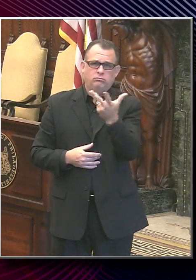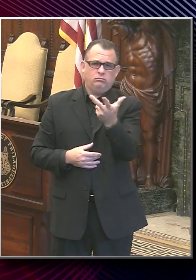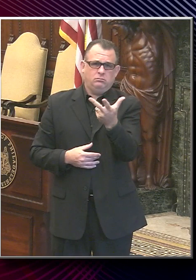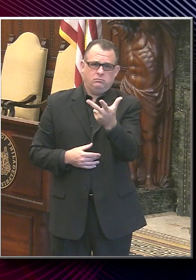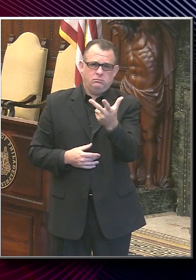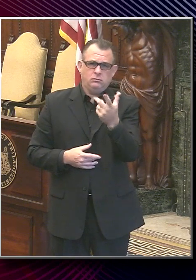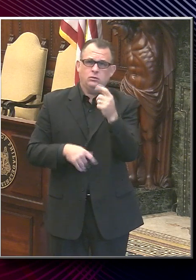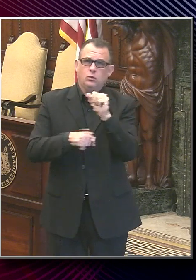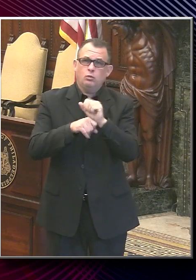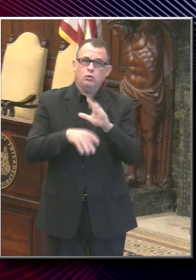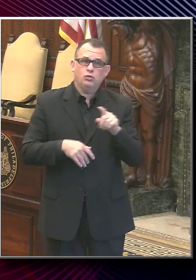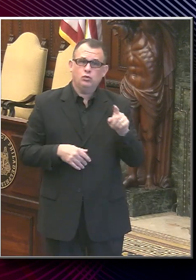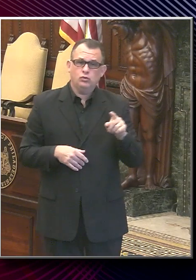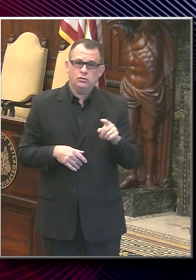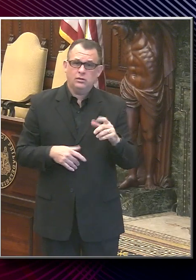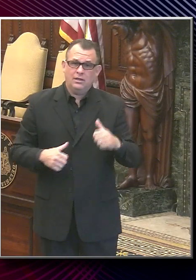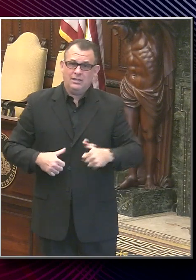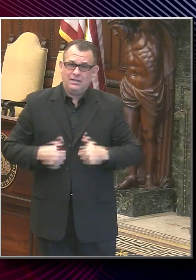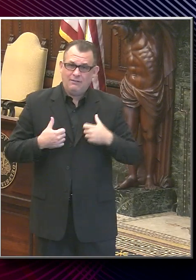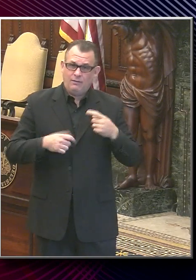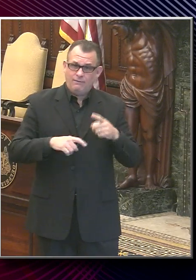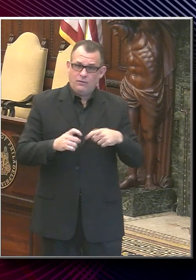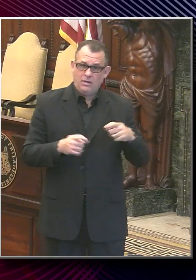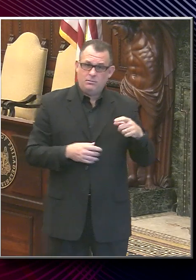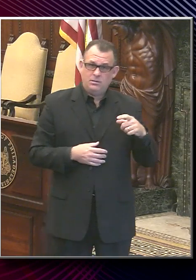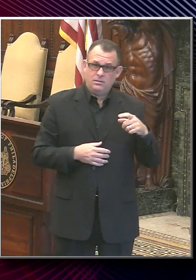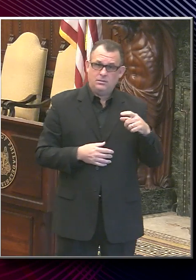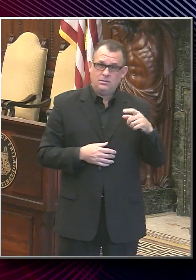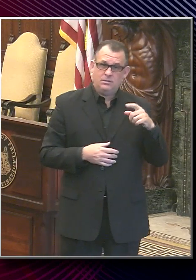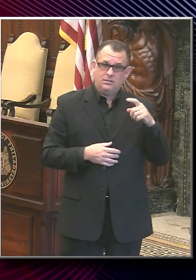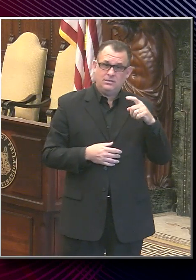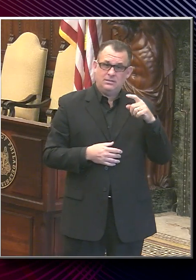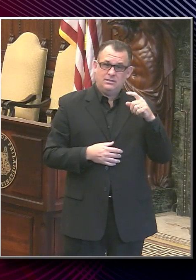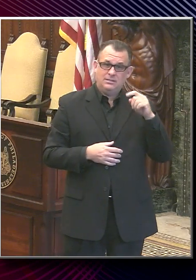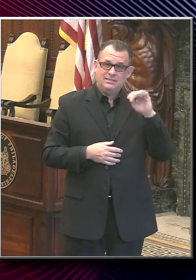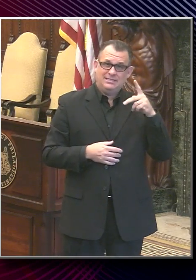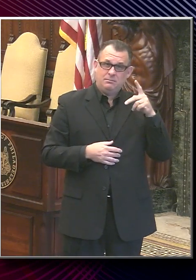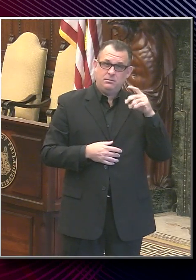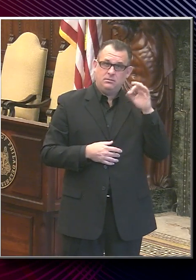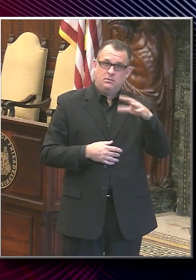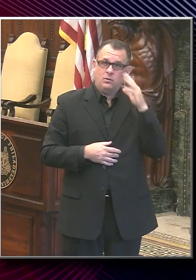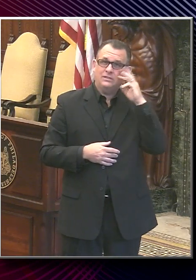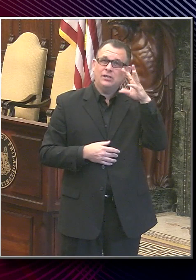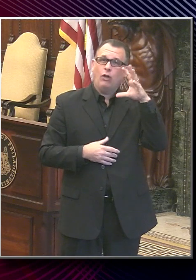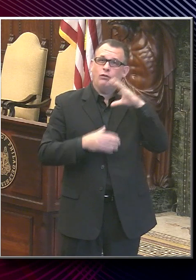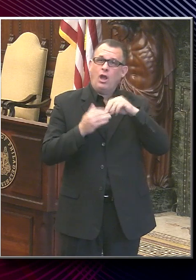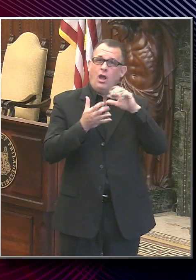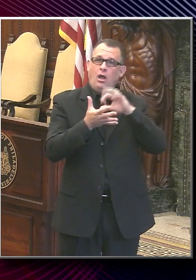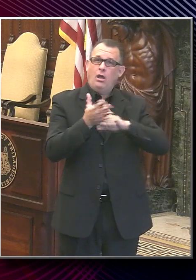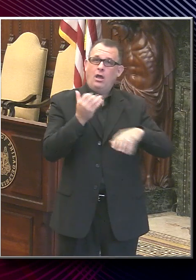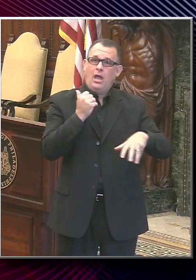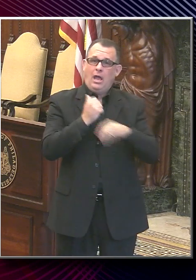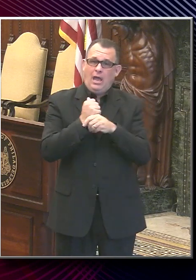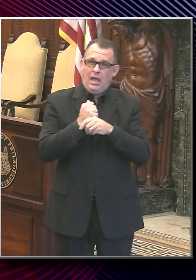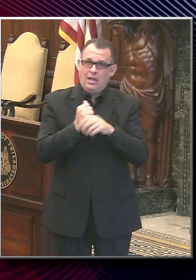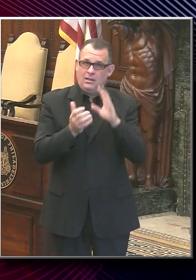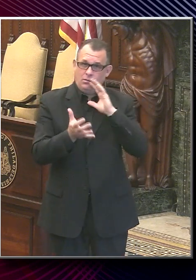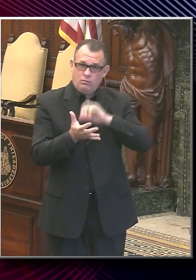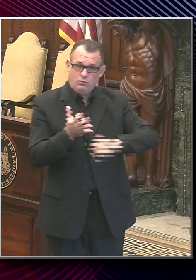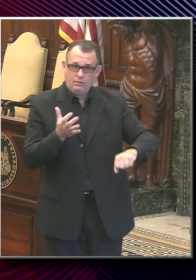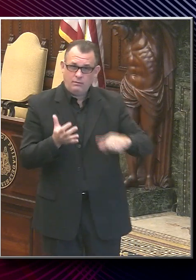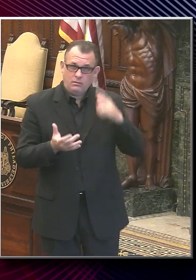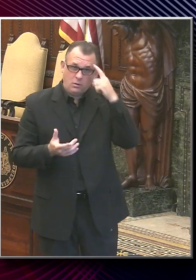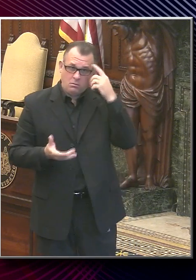workers live off of tips, and now with the extra $600 in the federal stimulus money ending, is there any thought maybe to pushing back